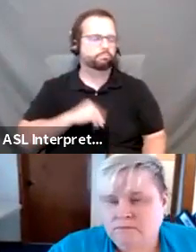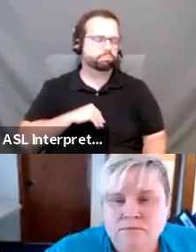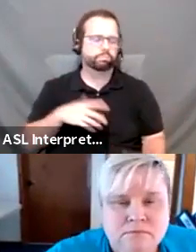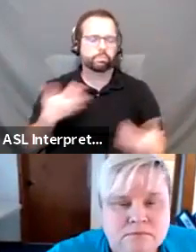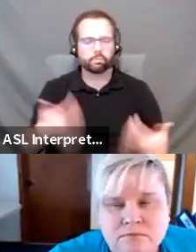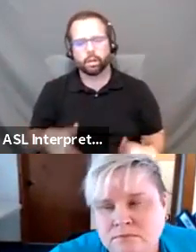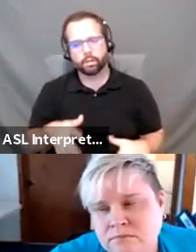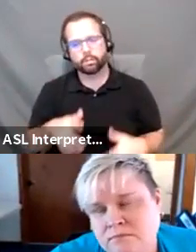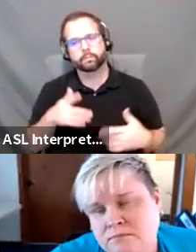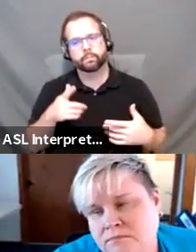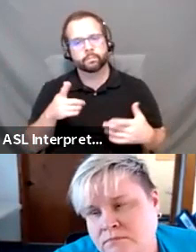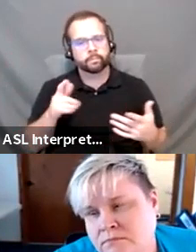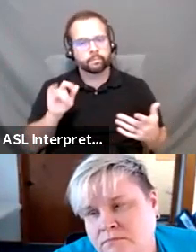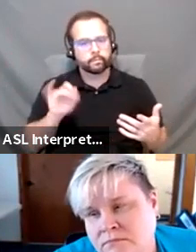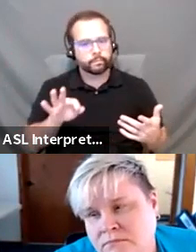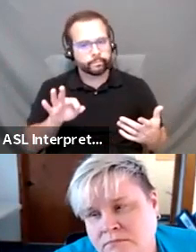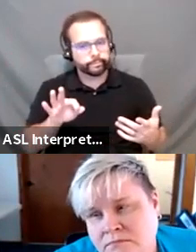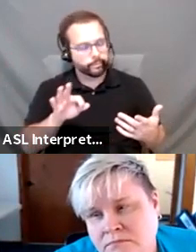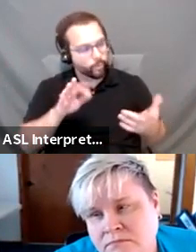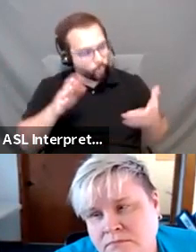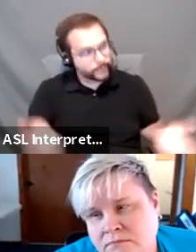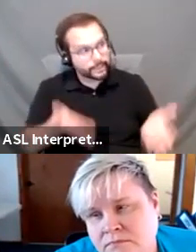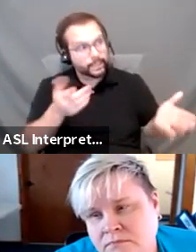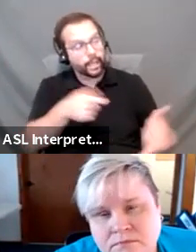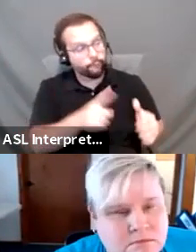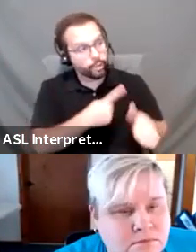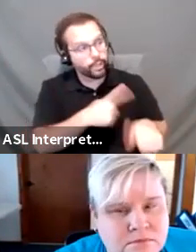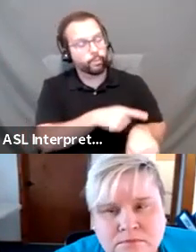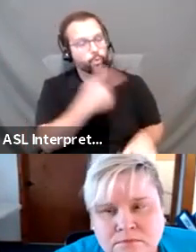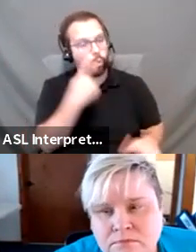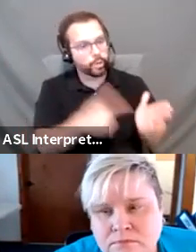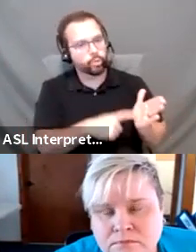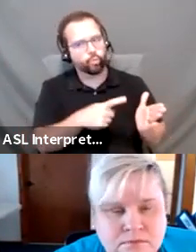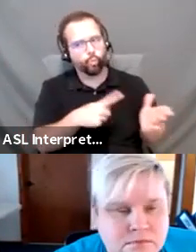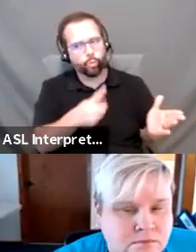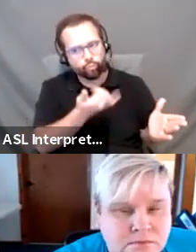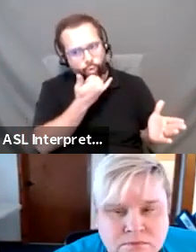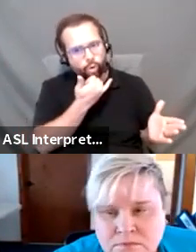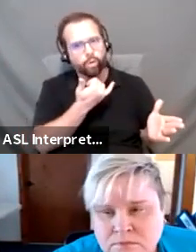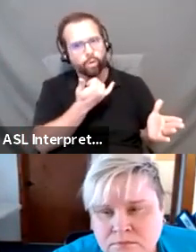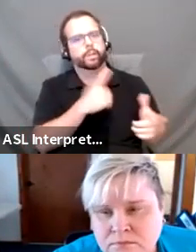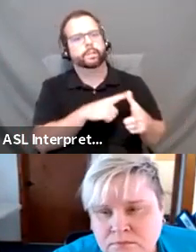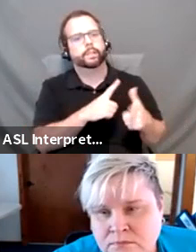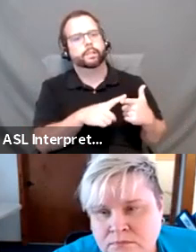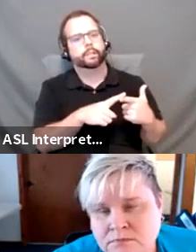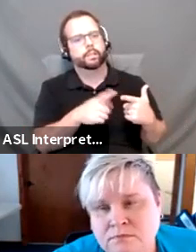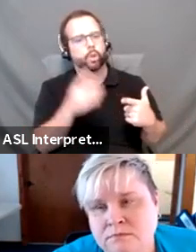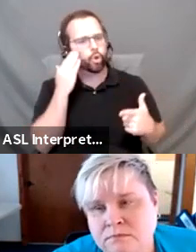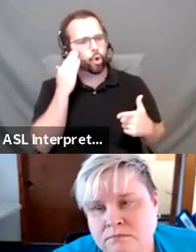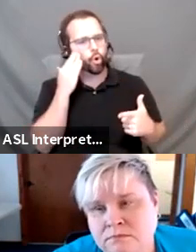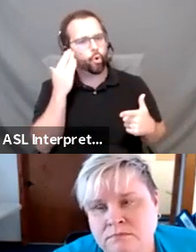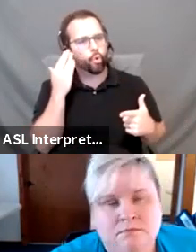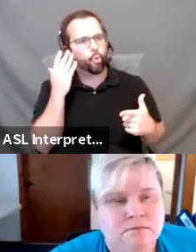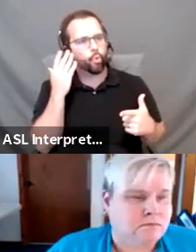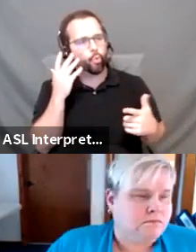you've figured out what went wrong the first time. You kind of figured out what not to do and give them